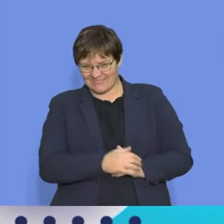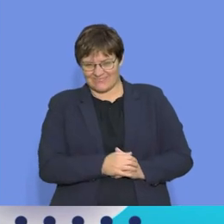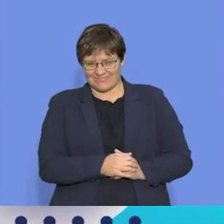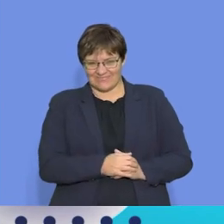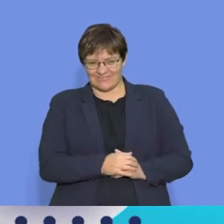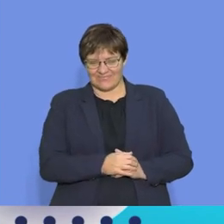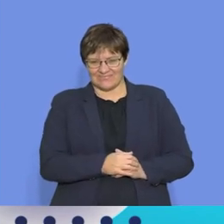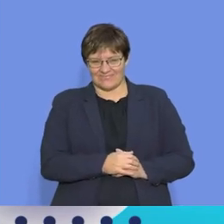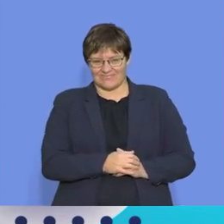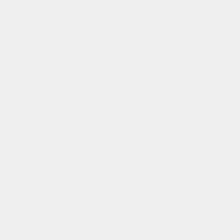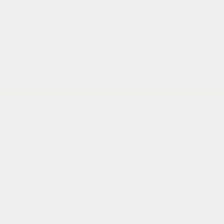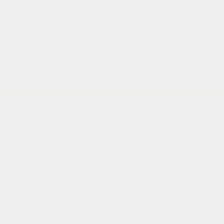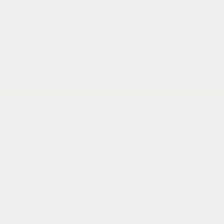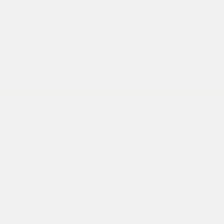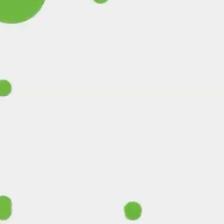you later.